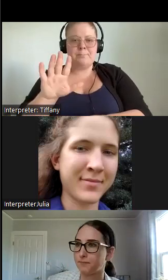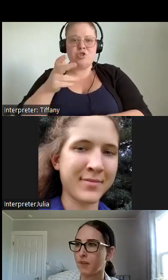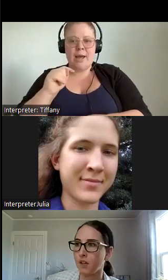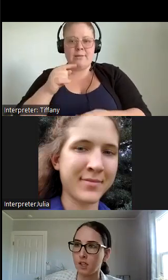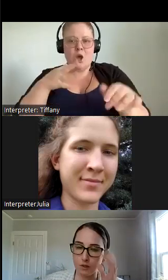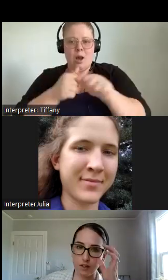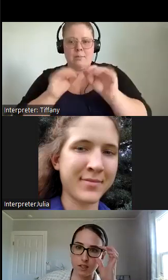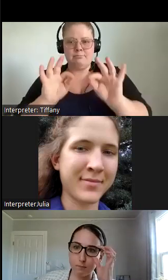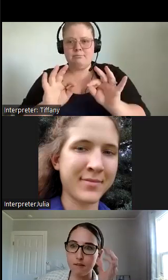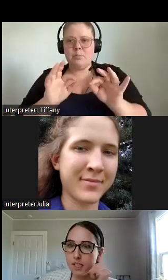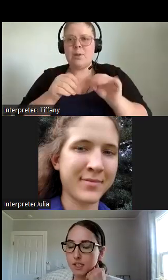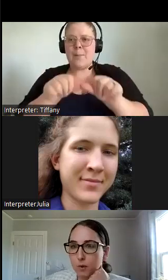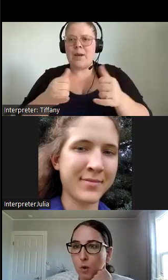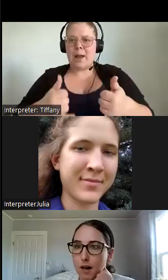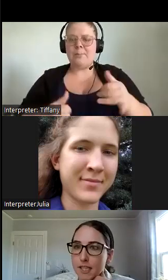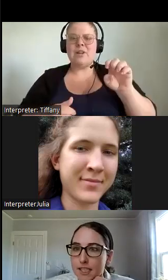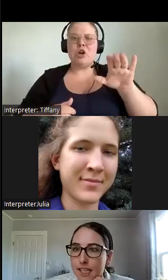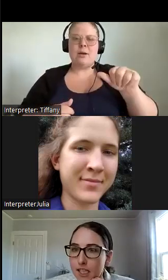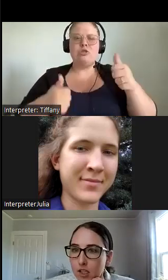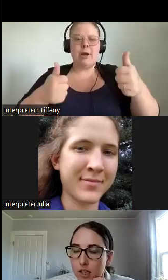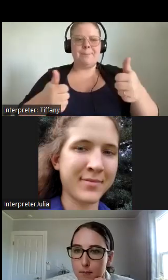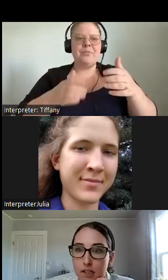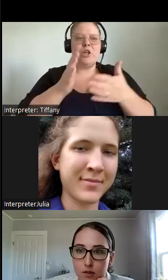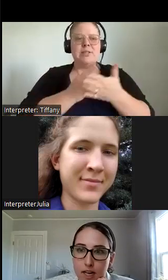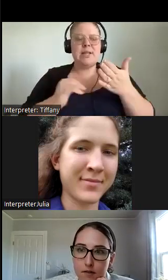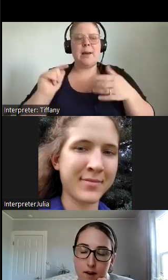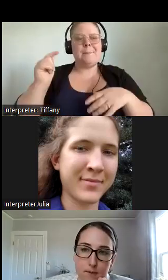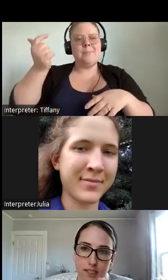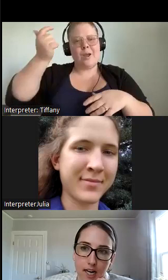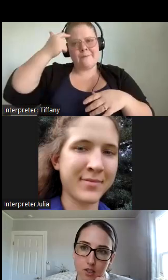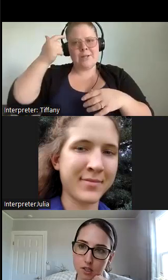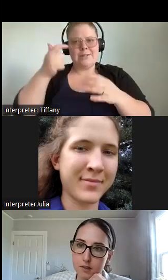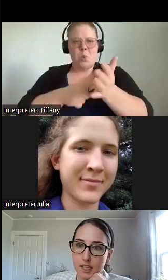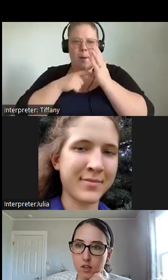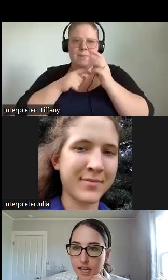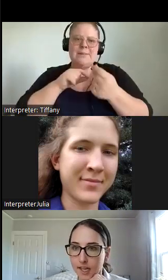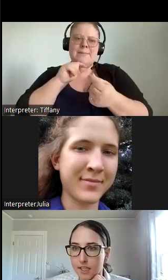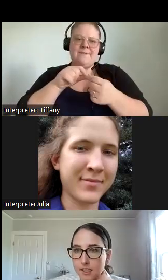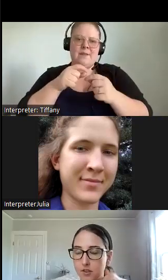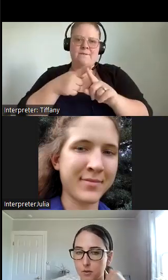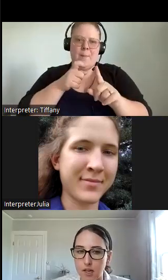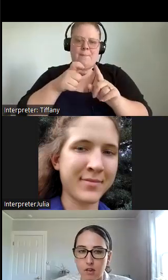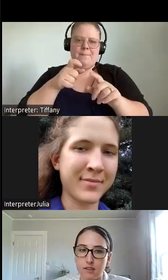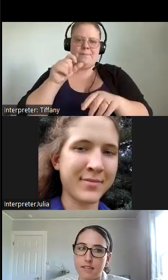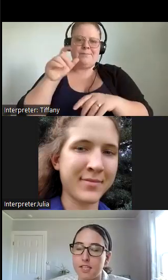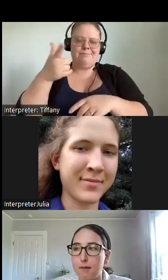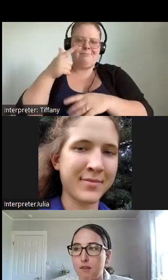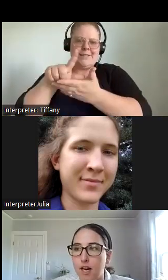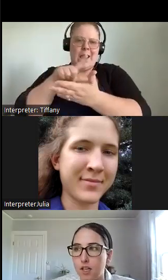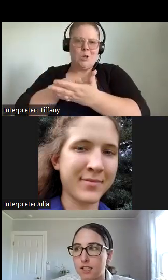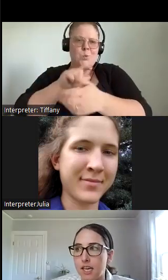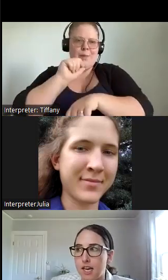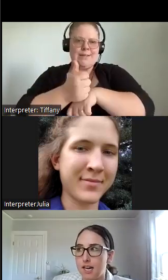Awesome. So there are some governance requirements. Again, these are coming straight from the statute that created the essential behavioral health safety